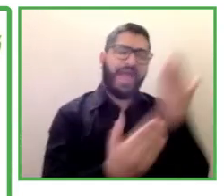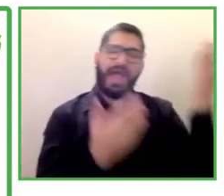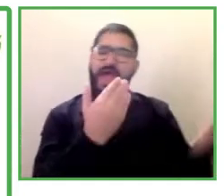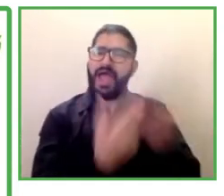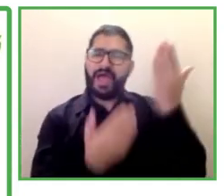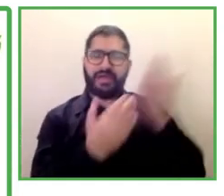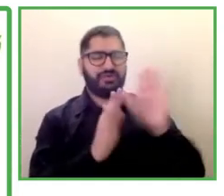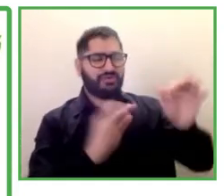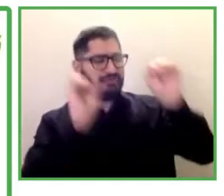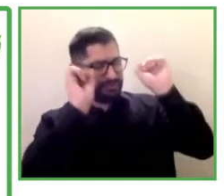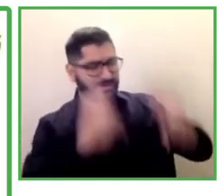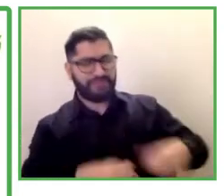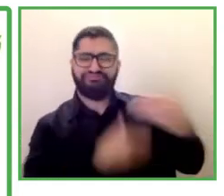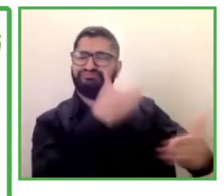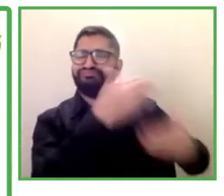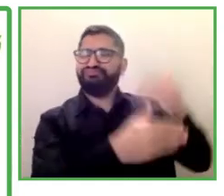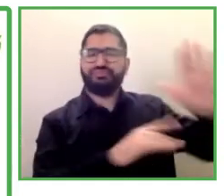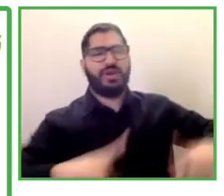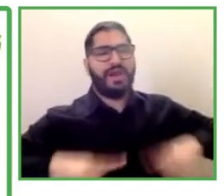So